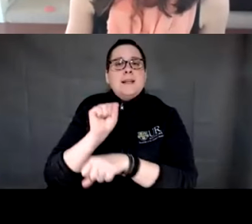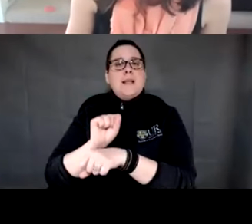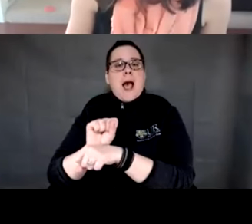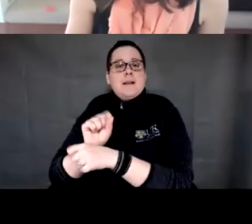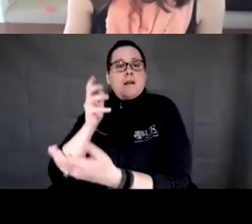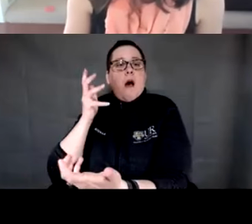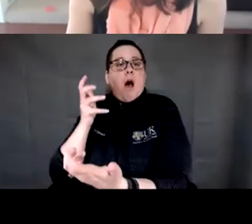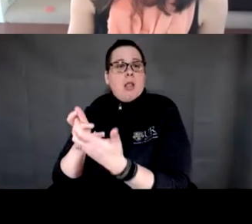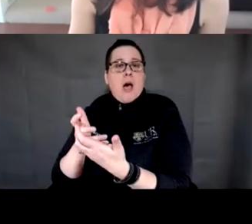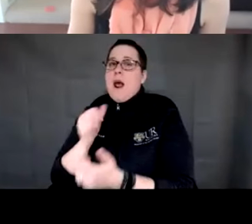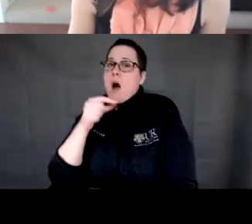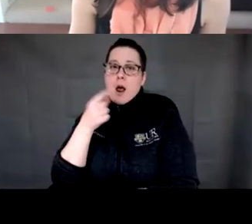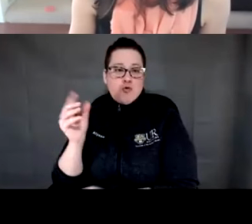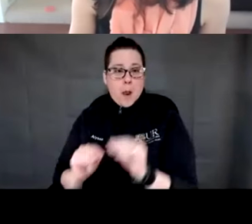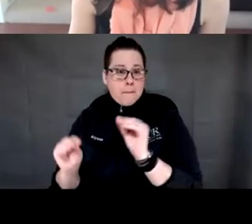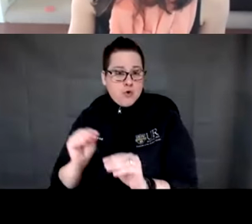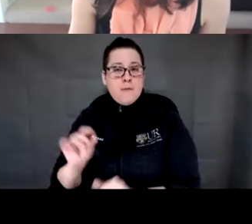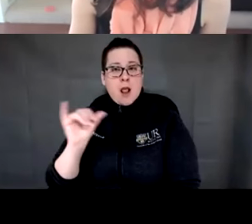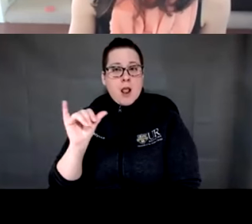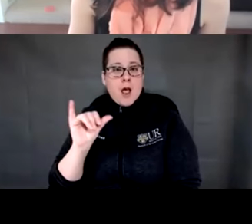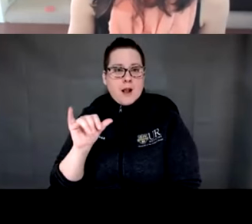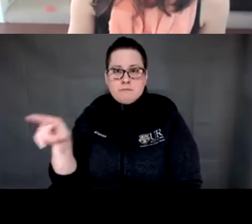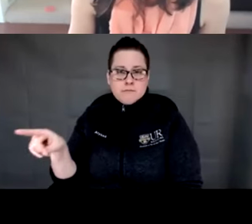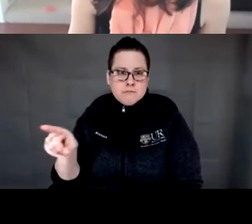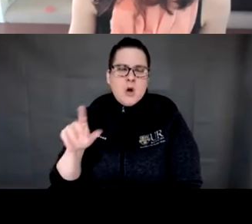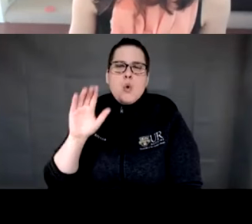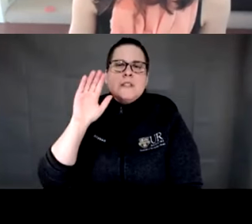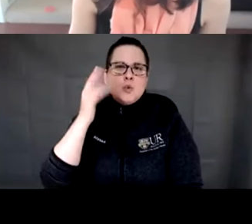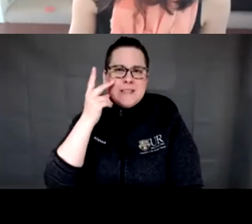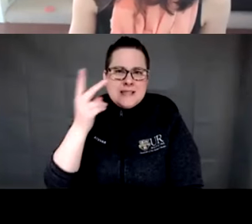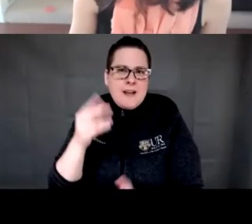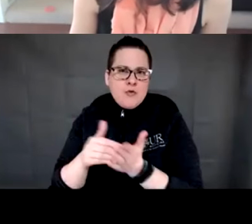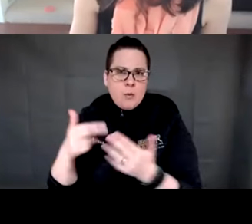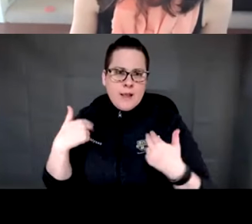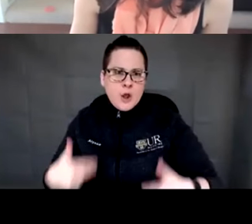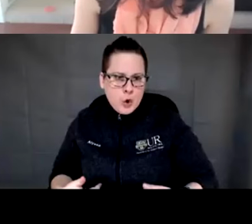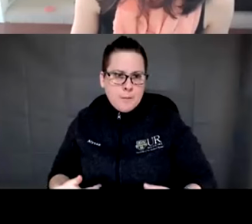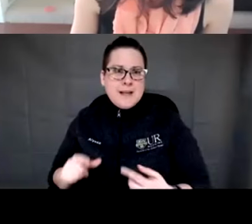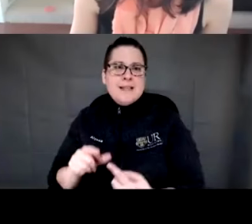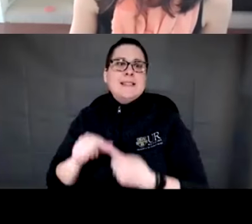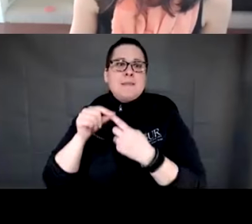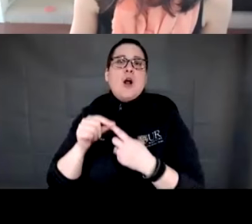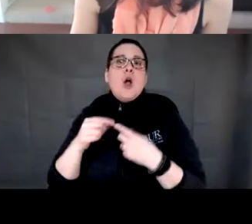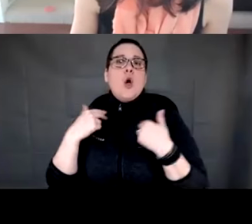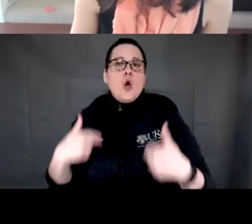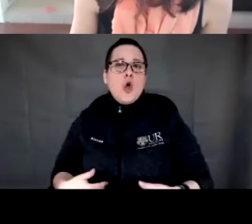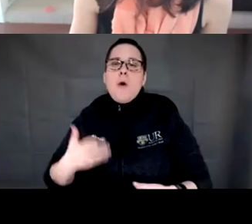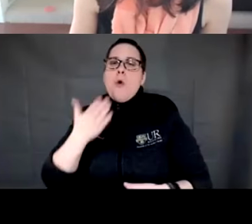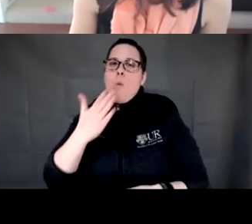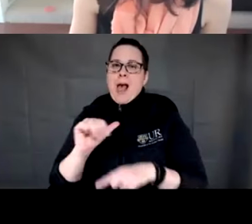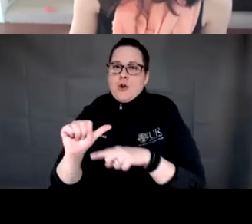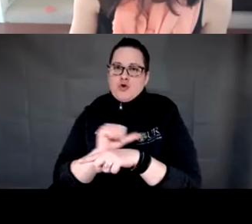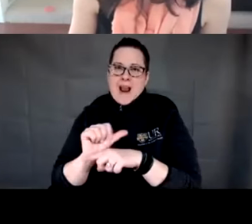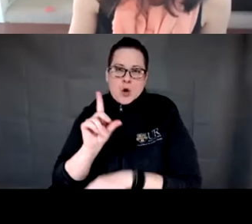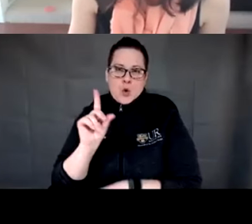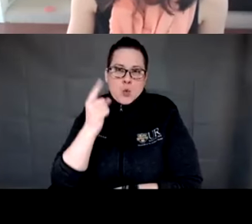task-aligned uninstructed movement would be, these are actually seen very frequently in humans, and they're especially seen in humans that are very well trained to